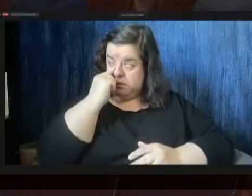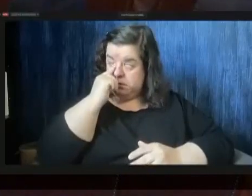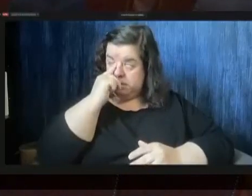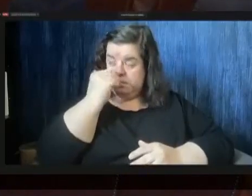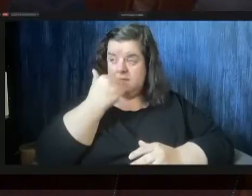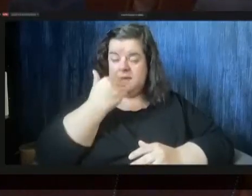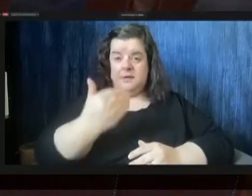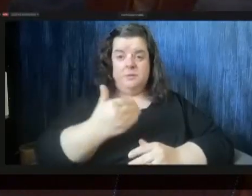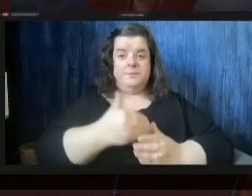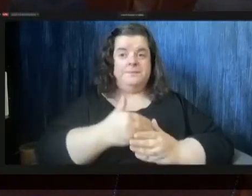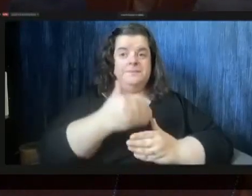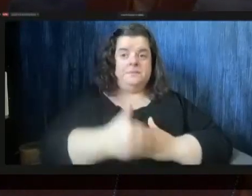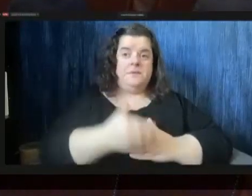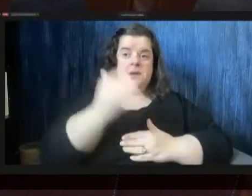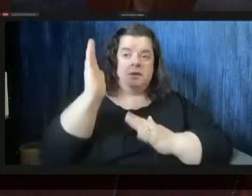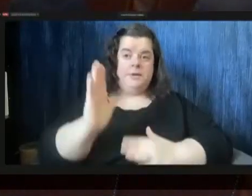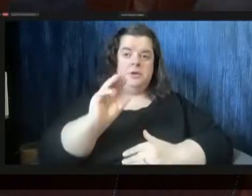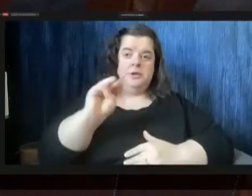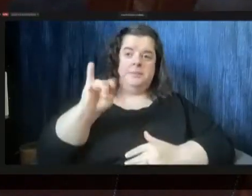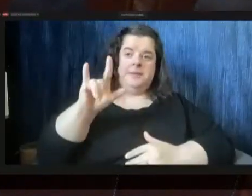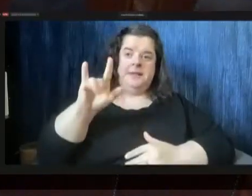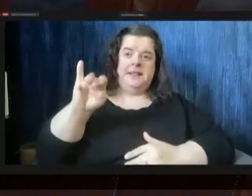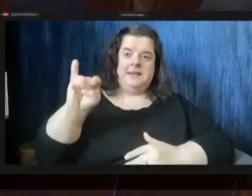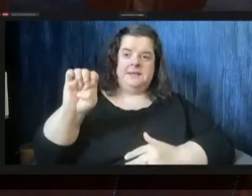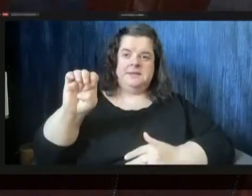And our next speaker is Millie Sass.